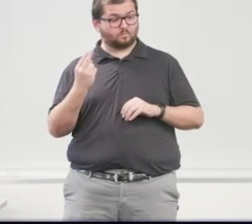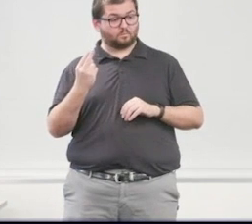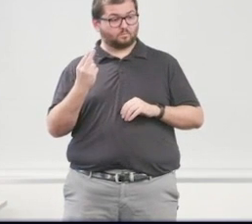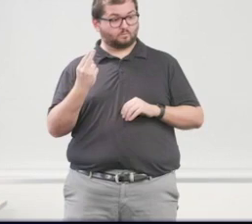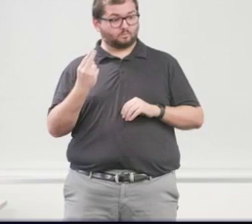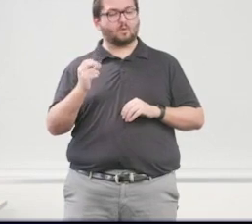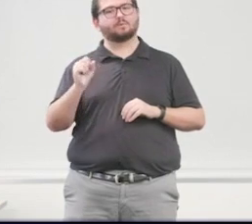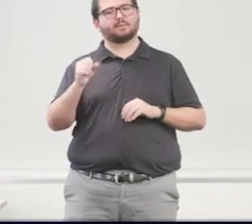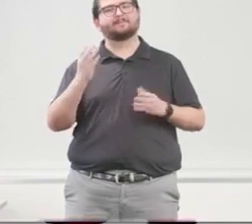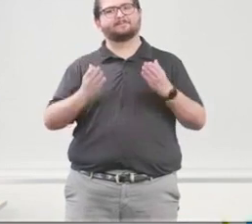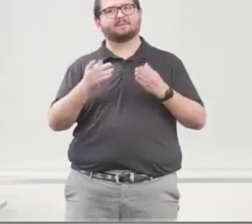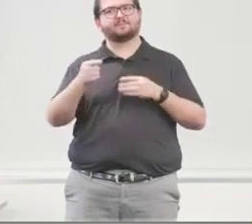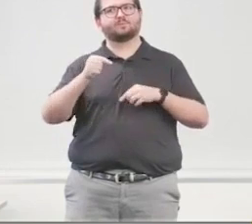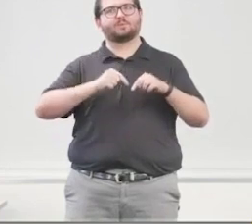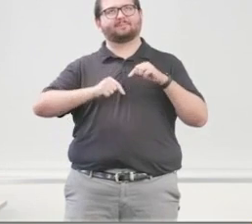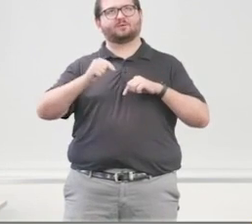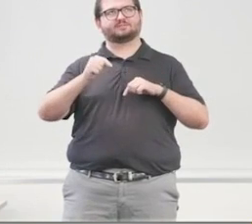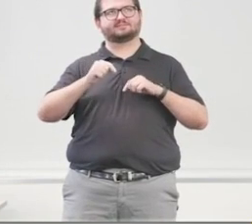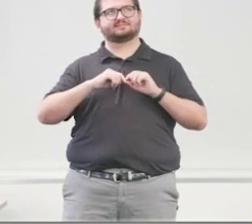Oh yeah, maybe you were going backwards.